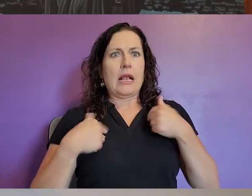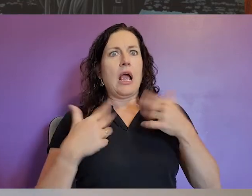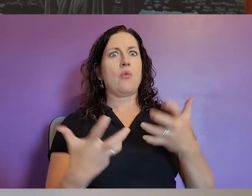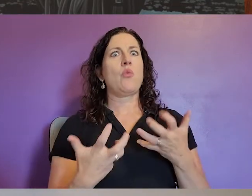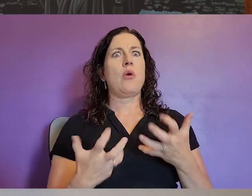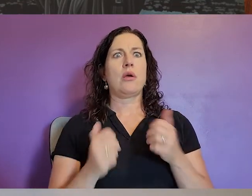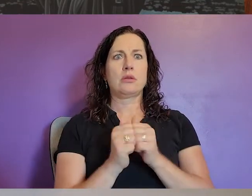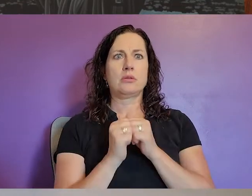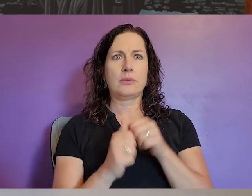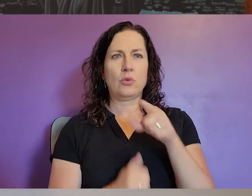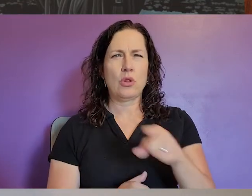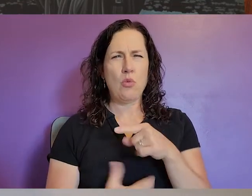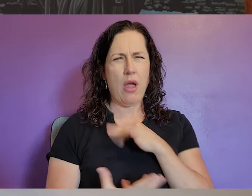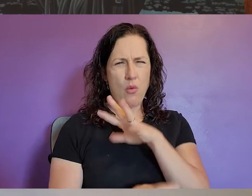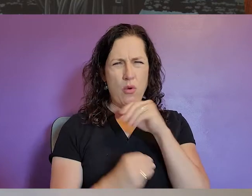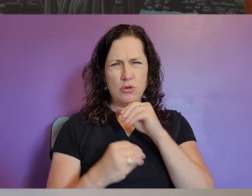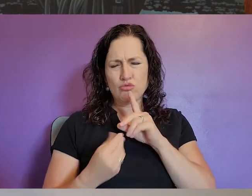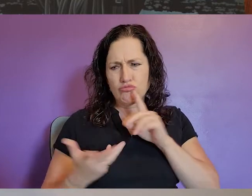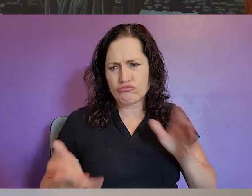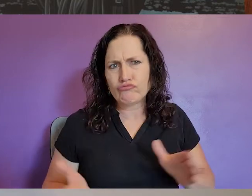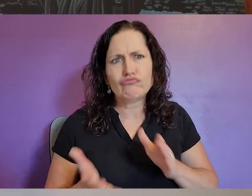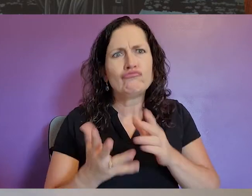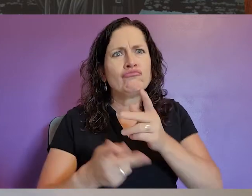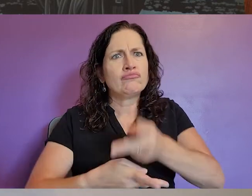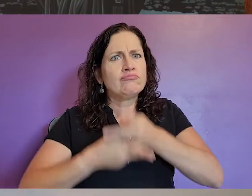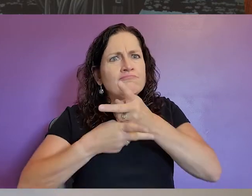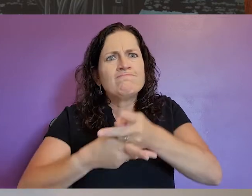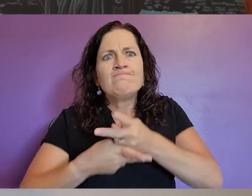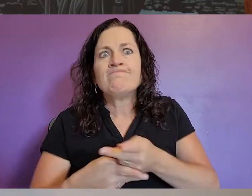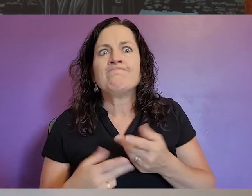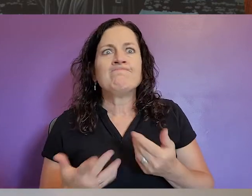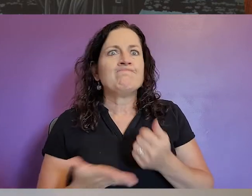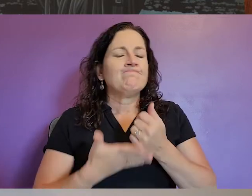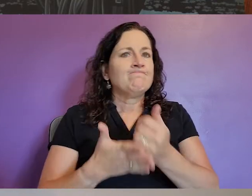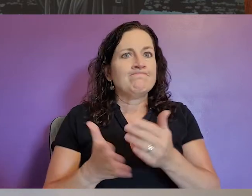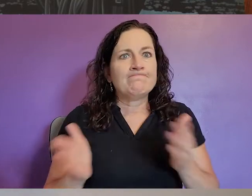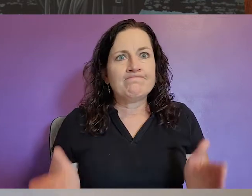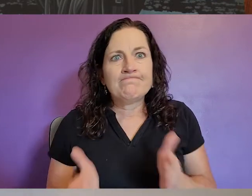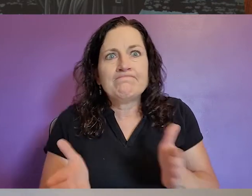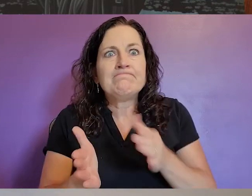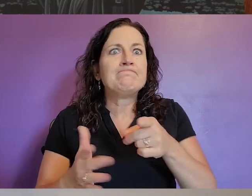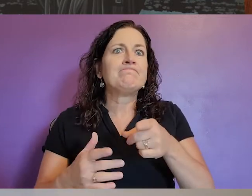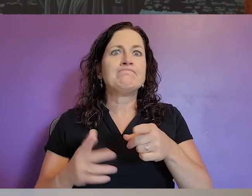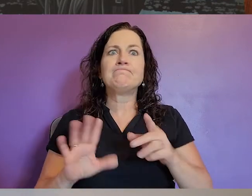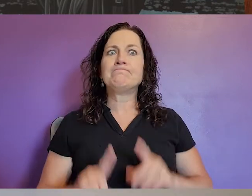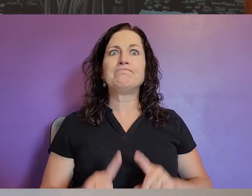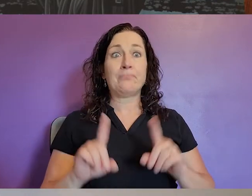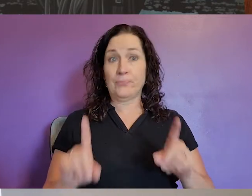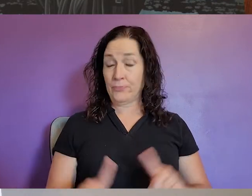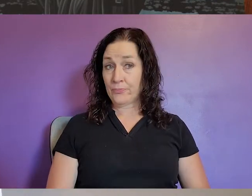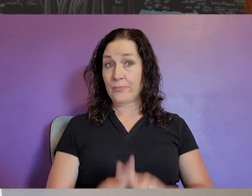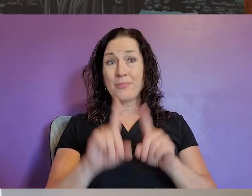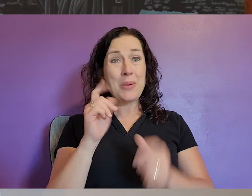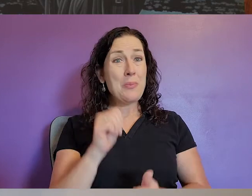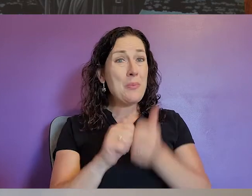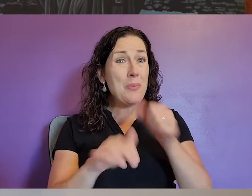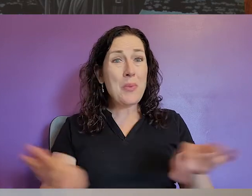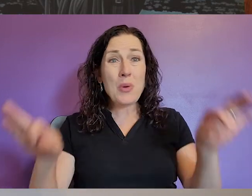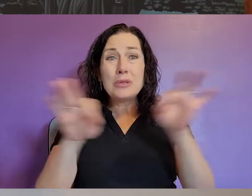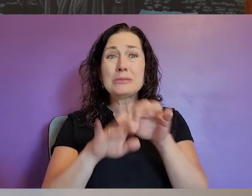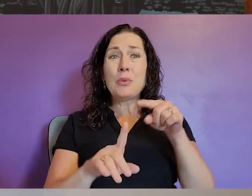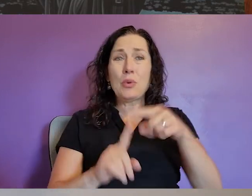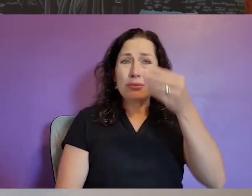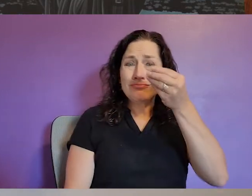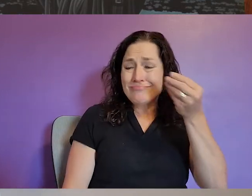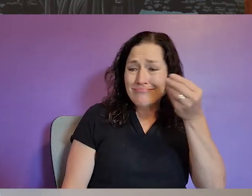want to be with you. I want to nourish you. I want to encourage you. But